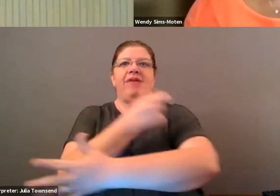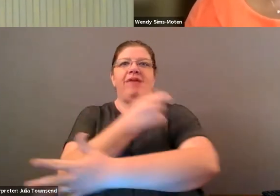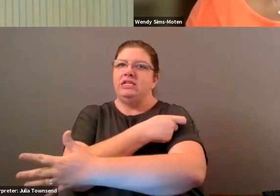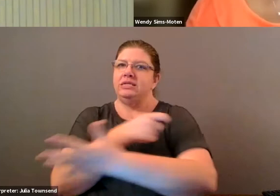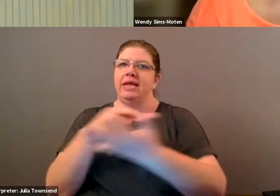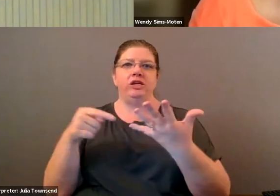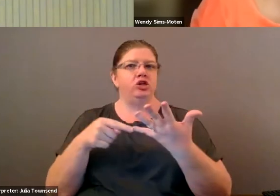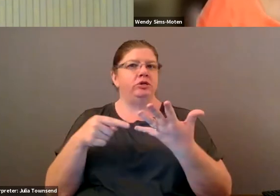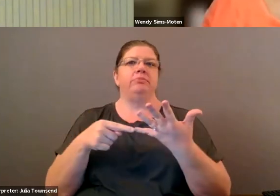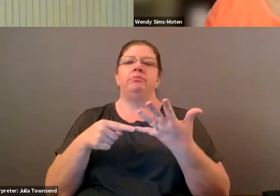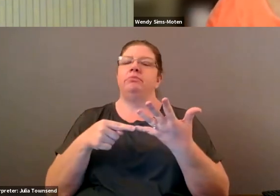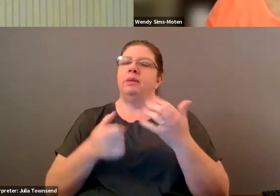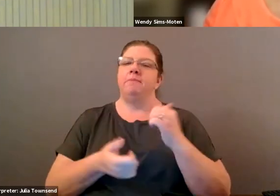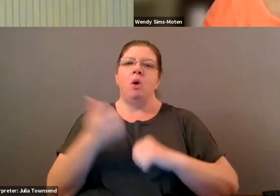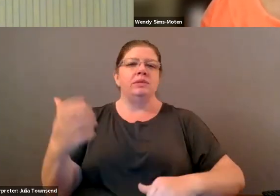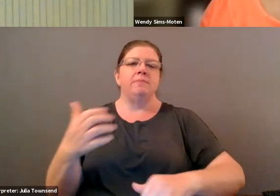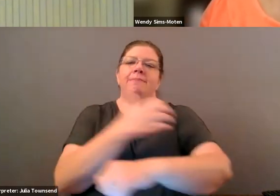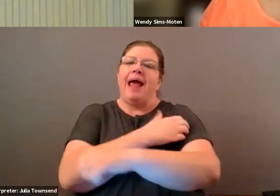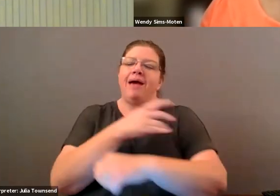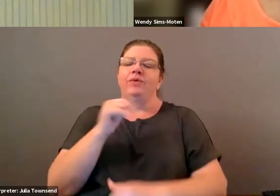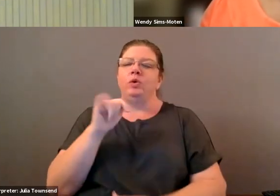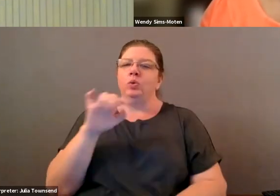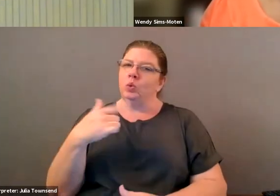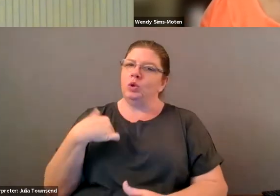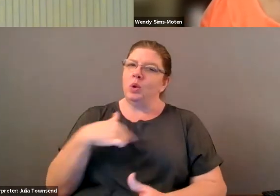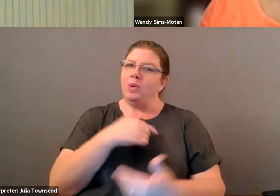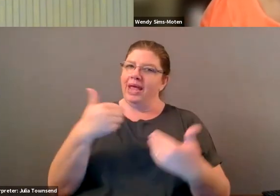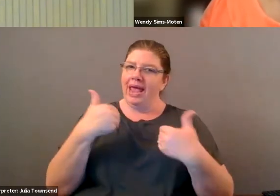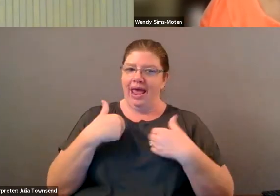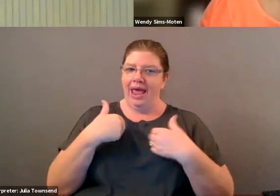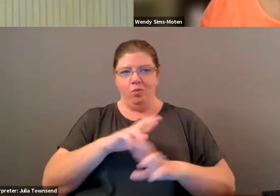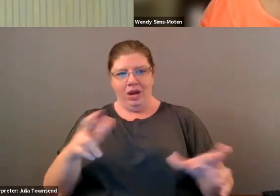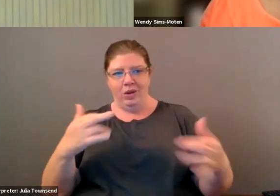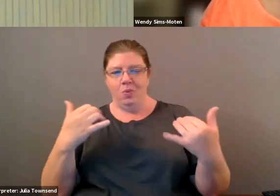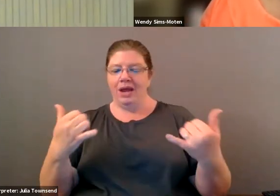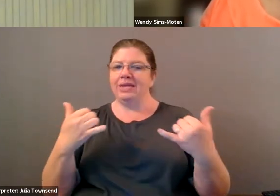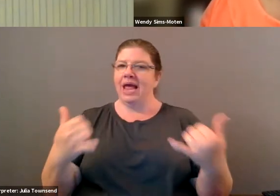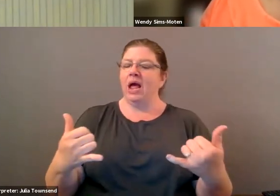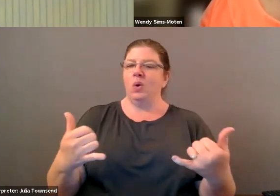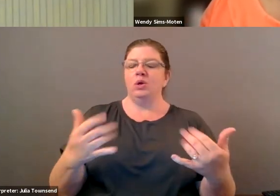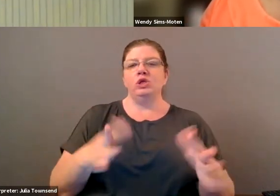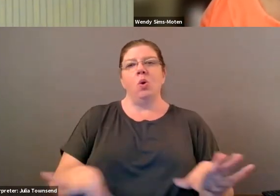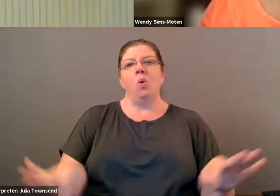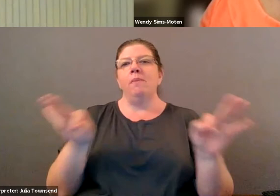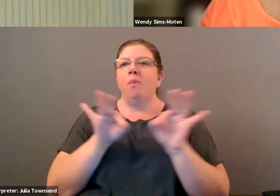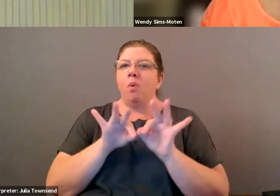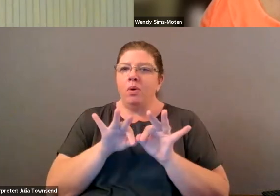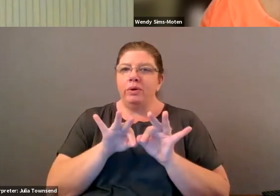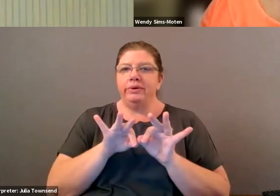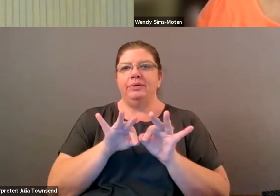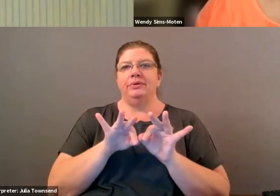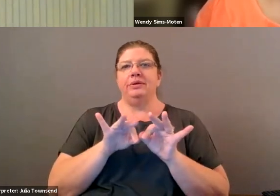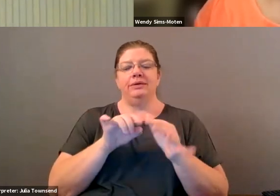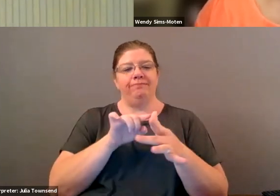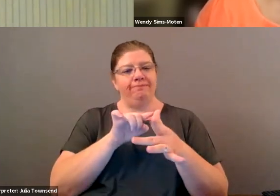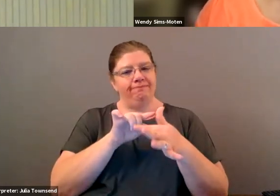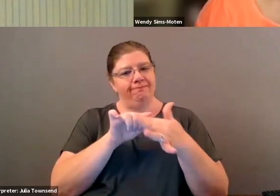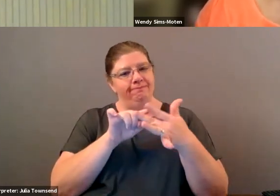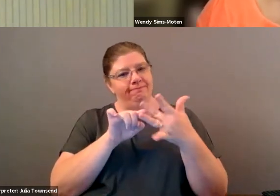most powerful tool that we have in our toolbox right now. And it's just so important to keep those